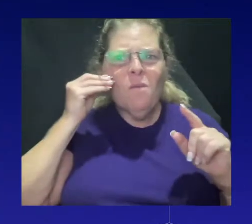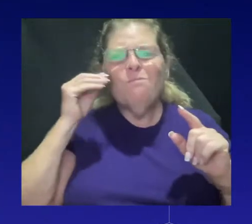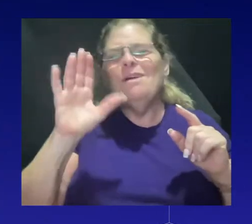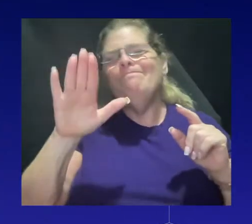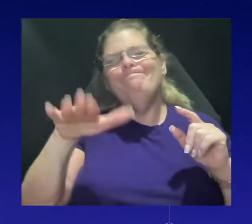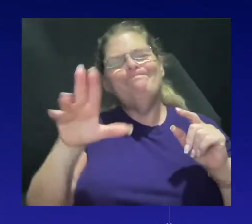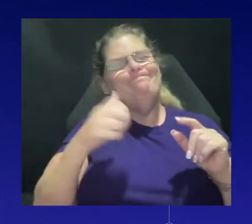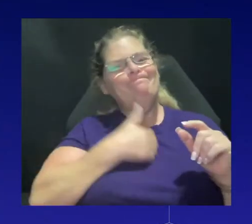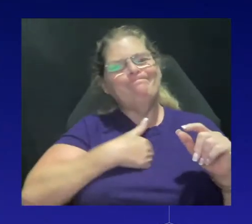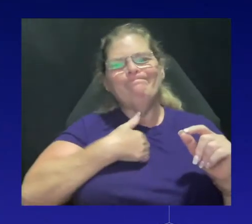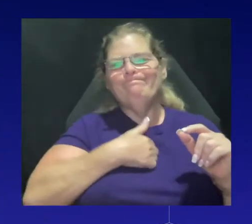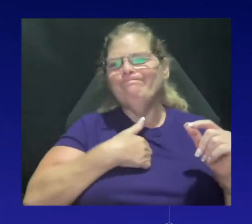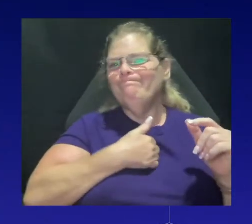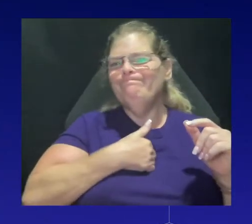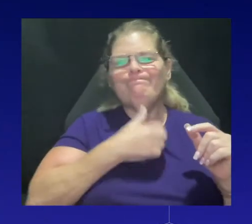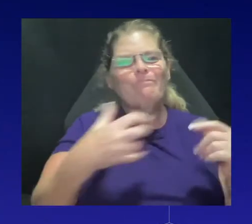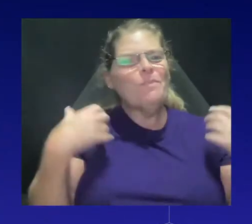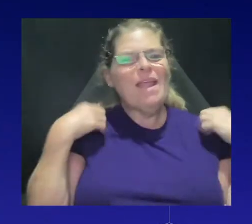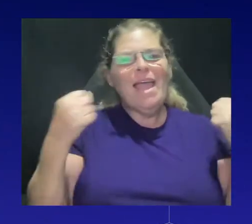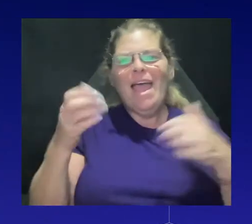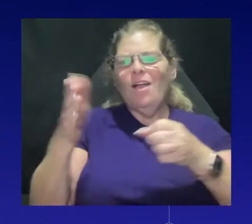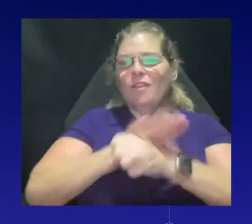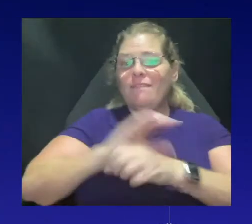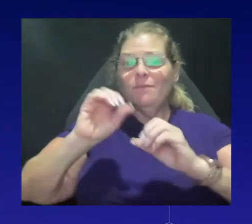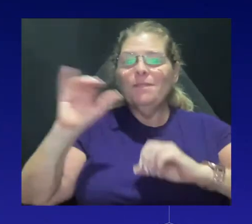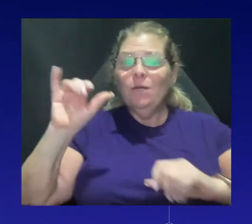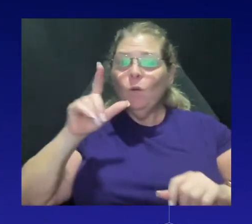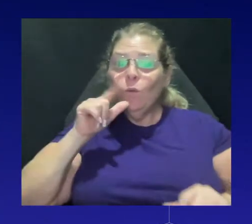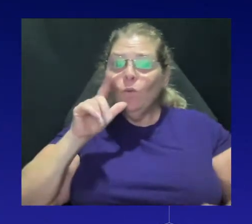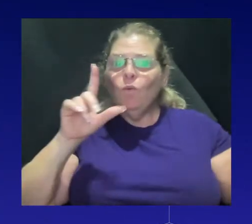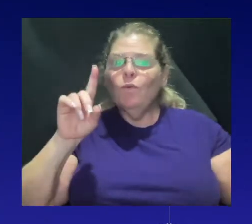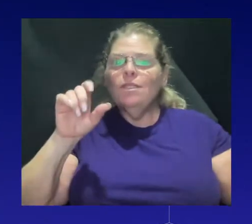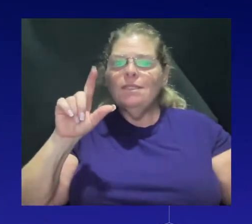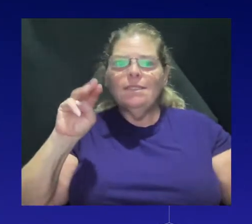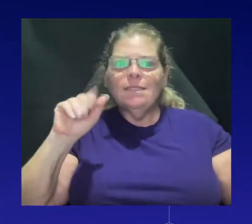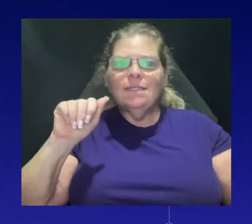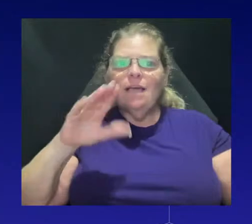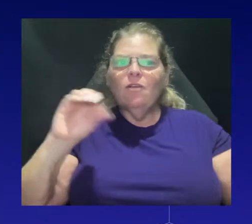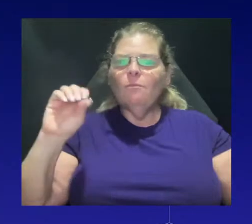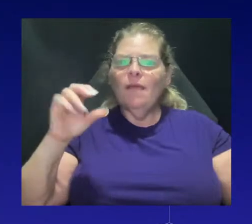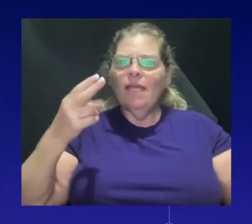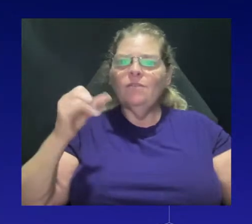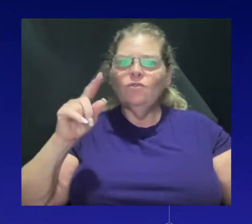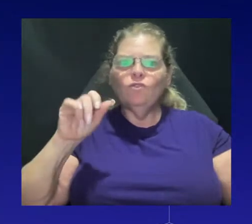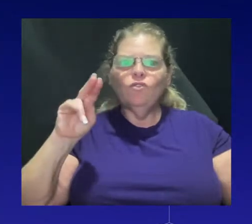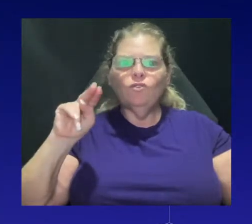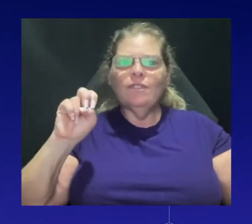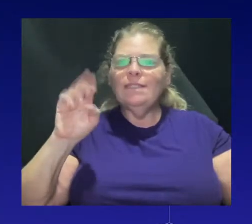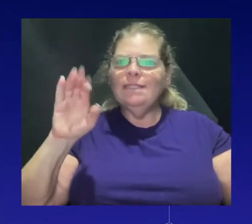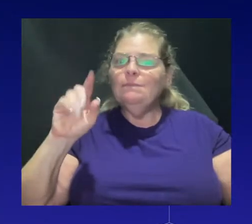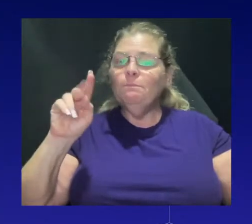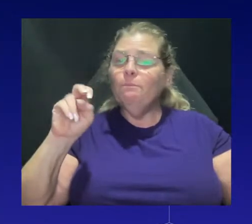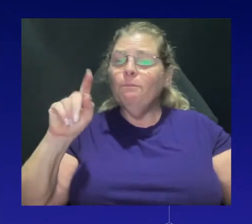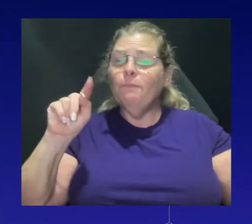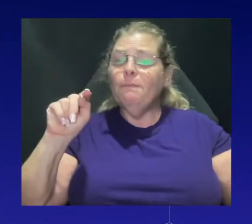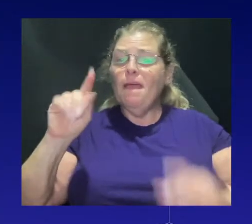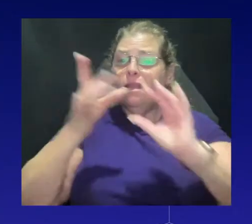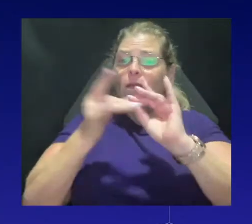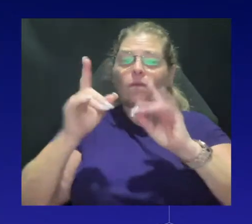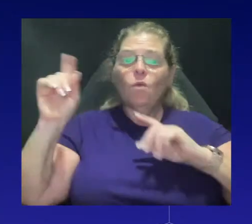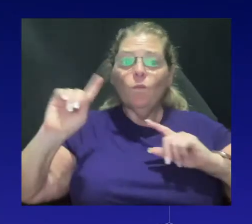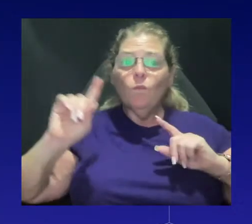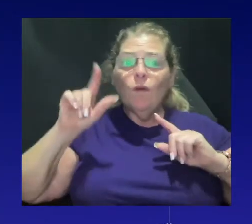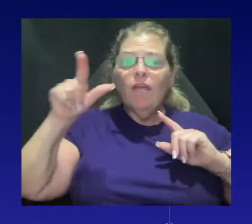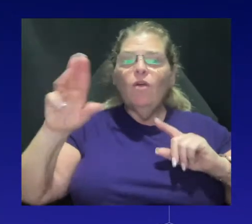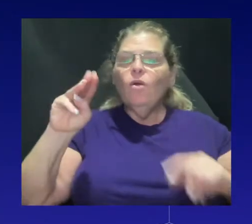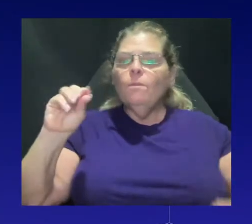them whole, like Delma and Christine Bennett are saying in Mossville, Louisiana. We must have the